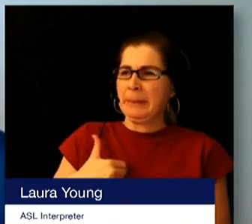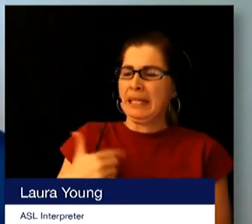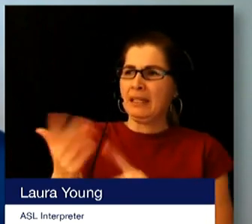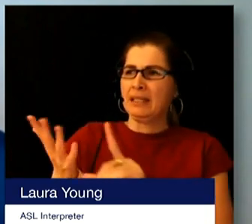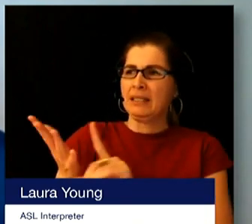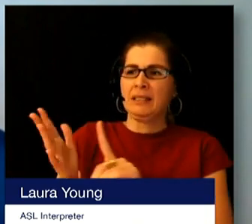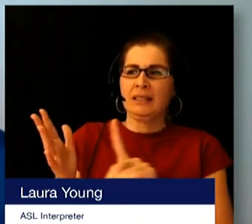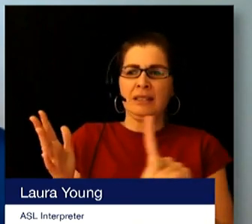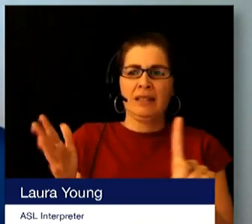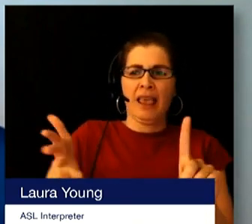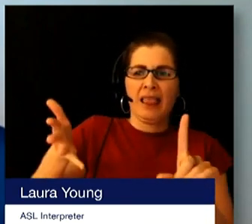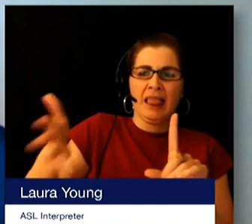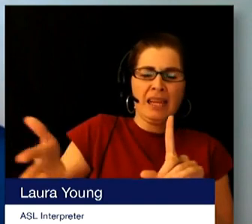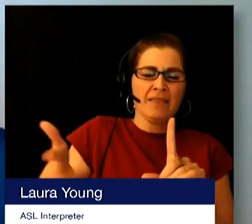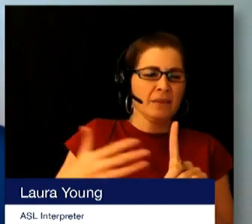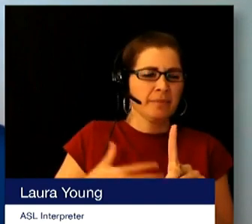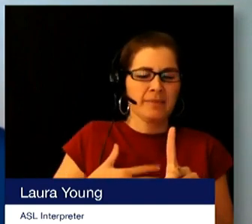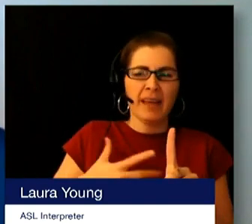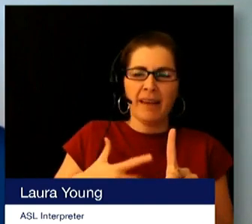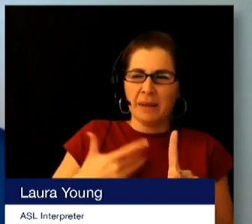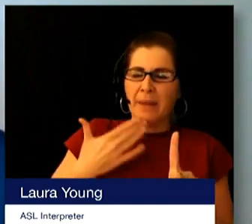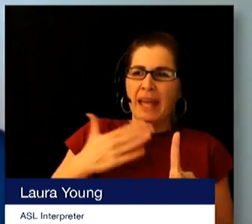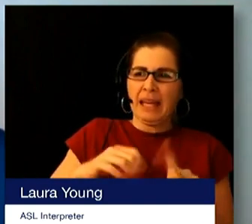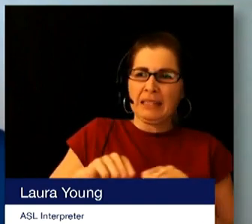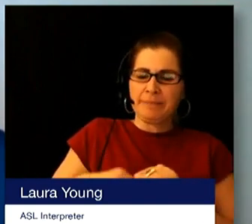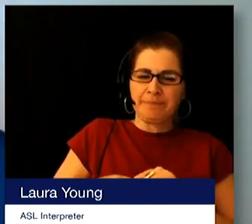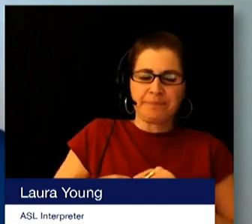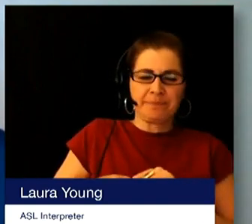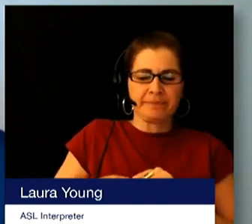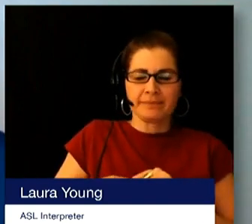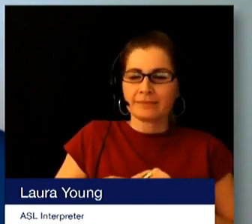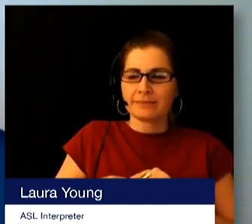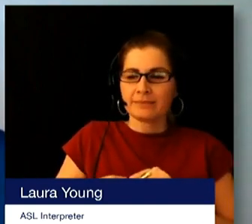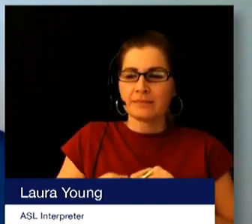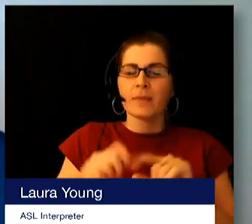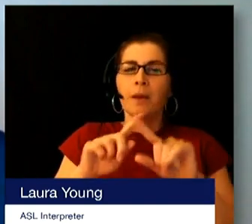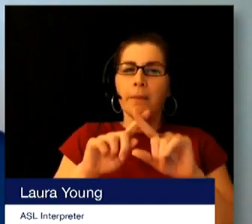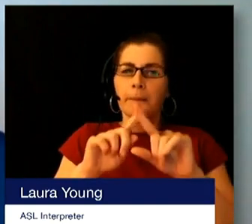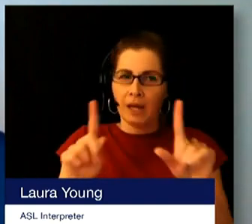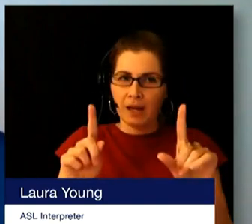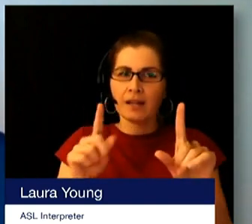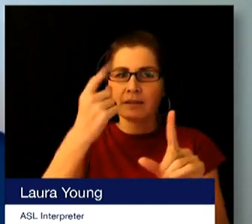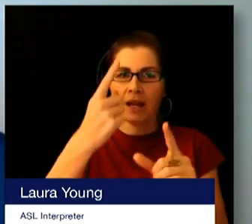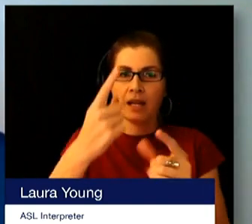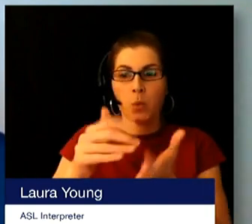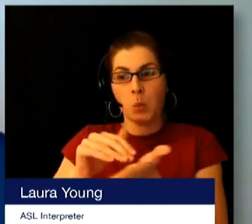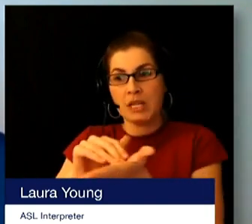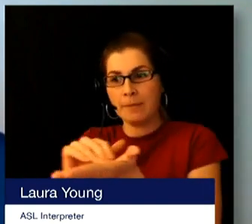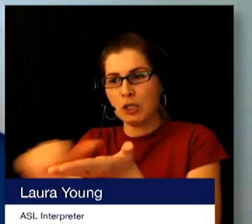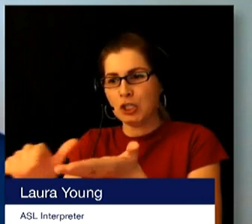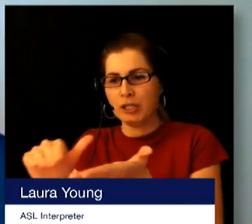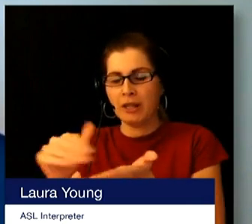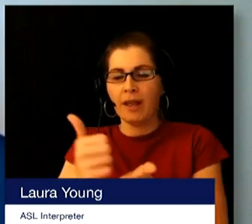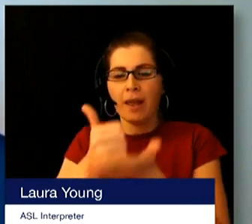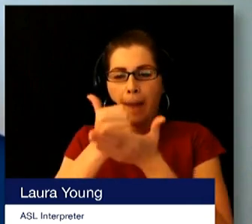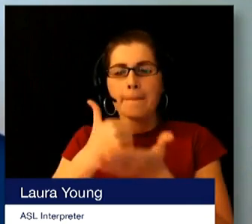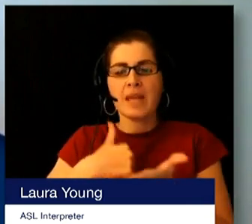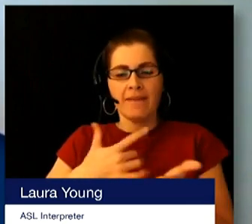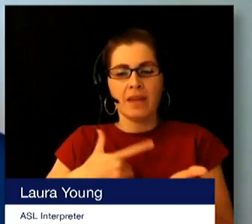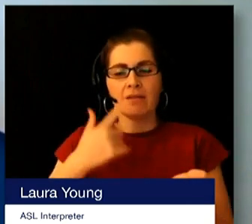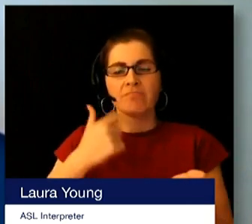It was difficult. But, you know, but redemption in the form of receiving clemency also meant to me that I had paid my debt